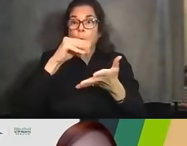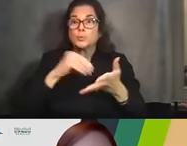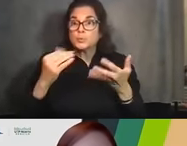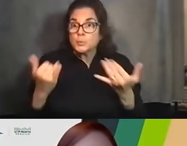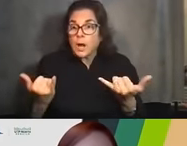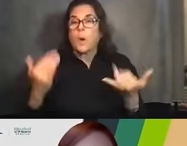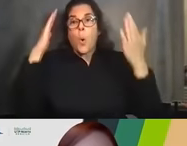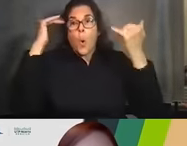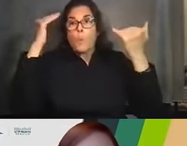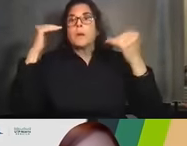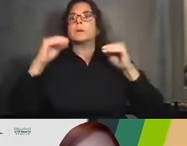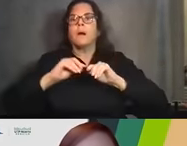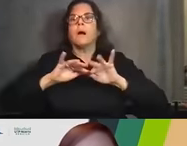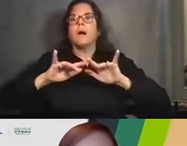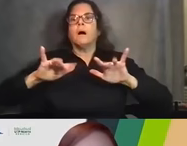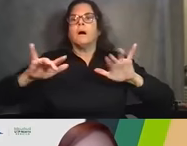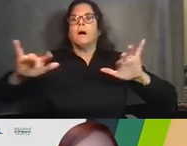hoping to reach out to as many people as we can.